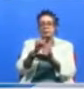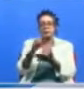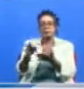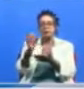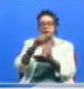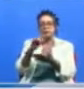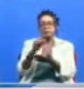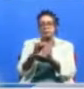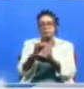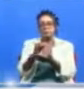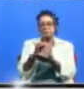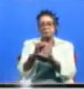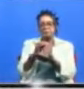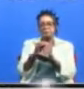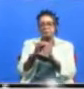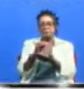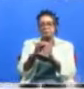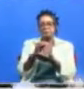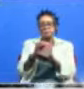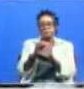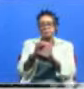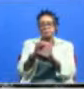foods.